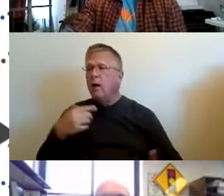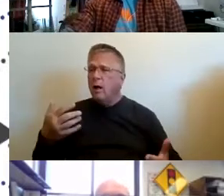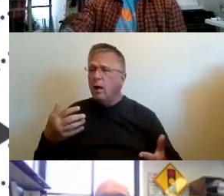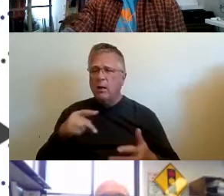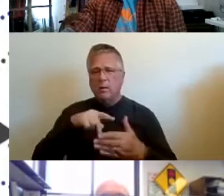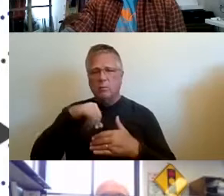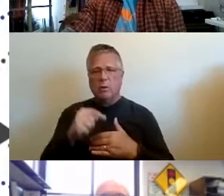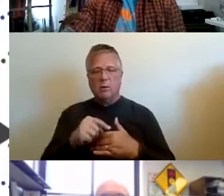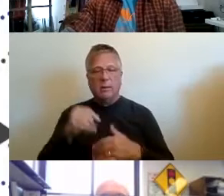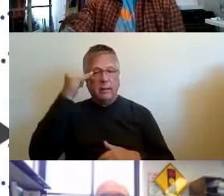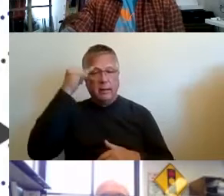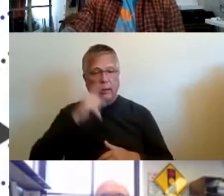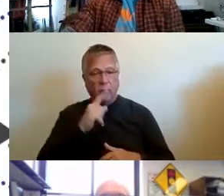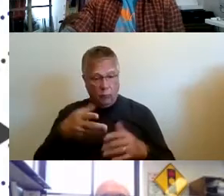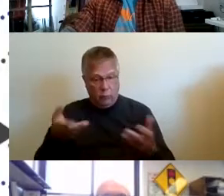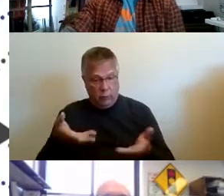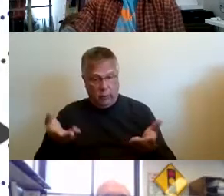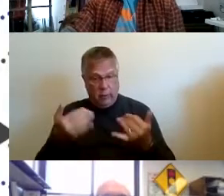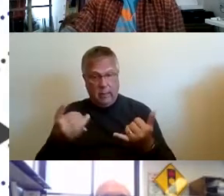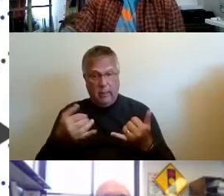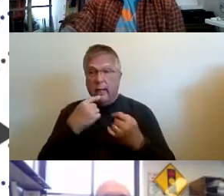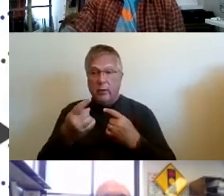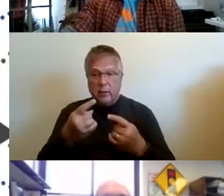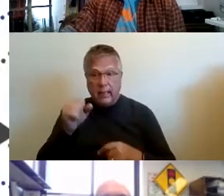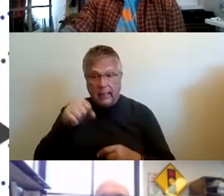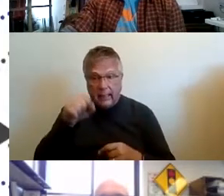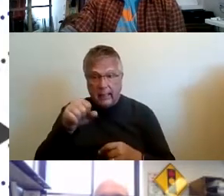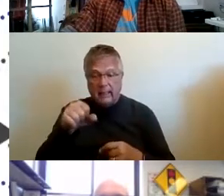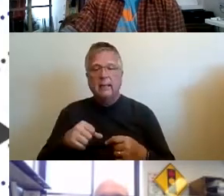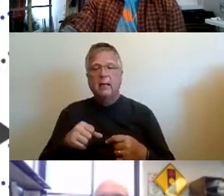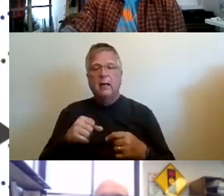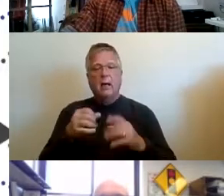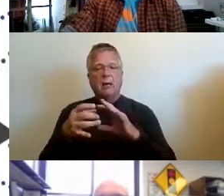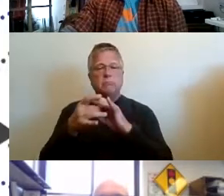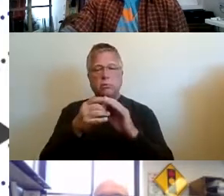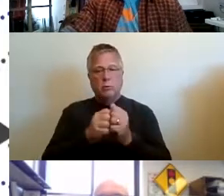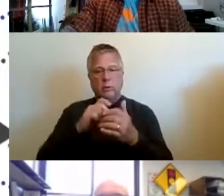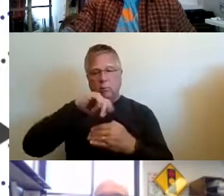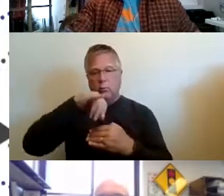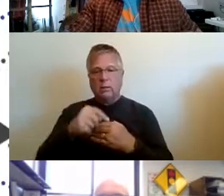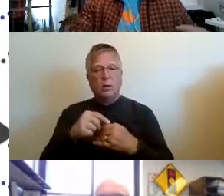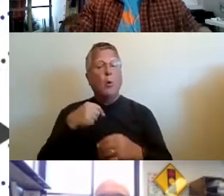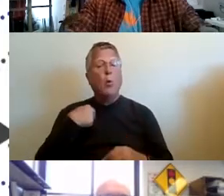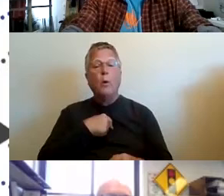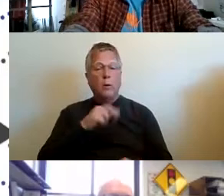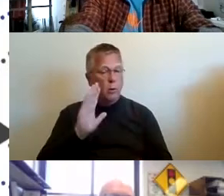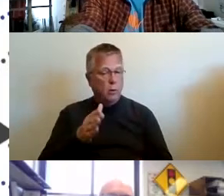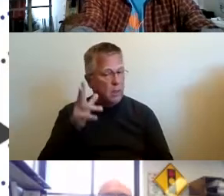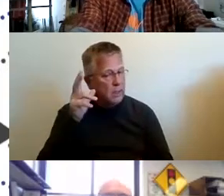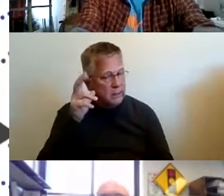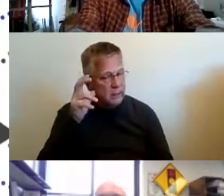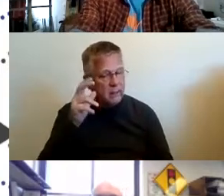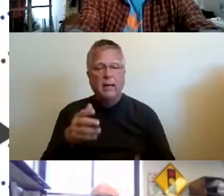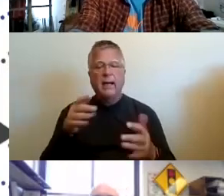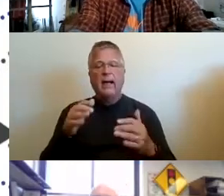project. Like if you are here today and tell me that you are part of this project and we are listening to you. After the phase